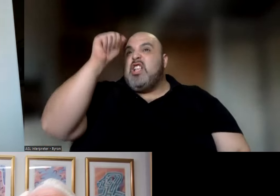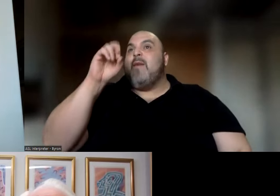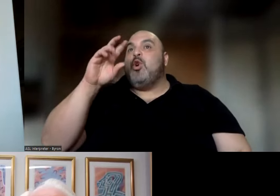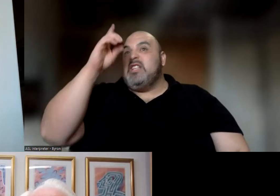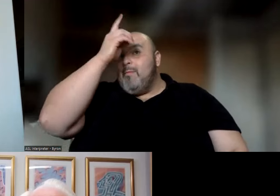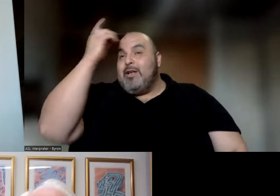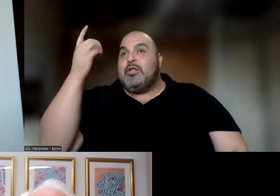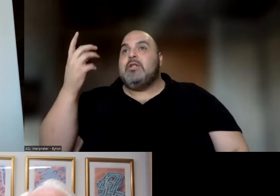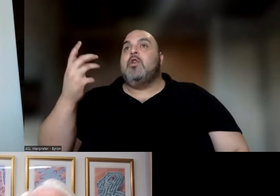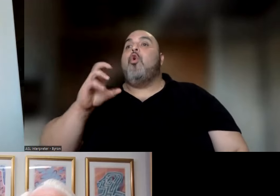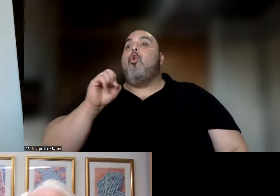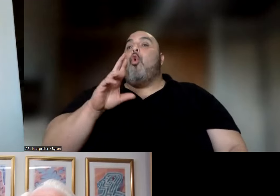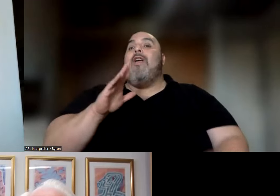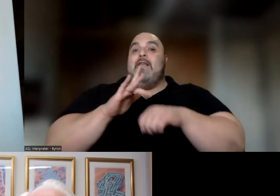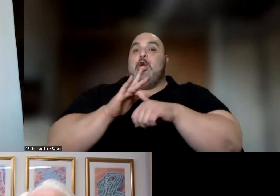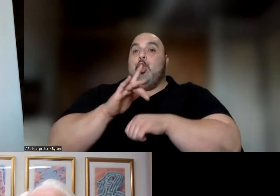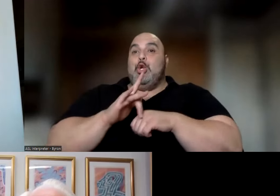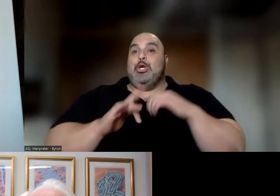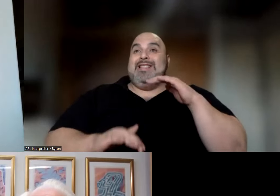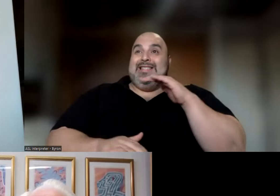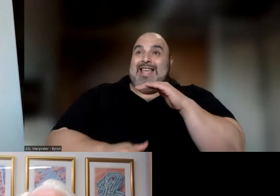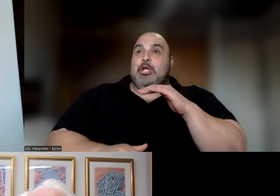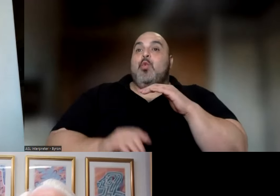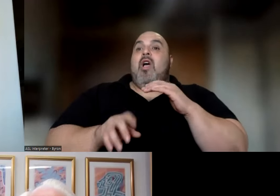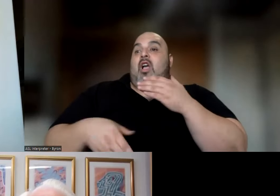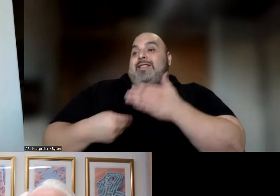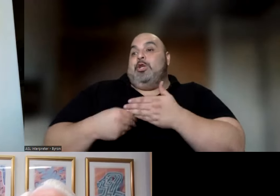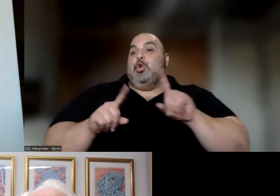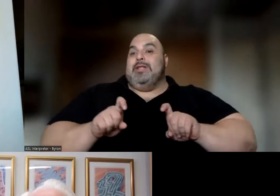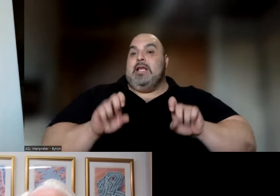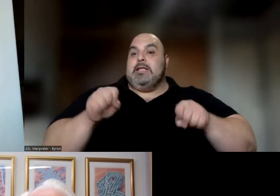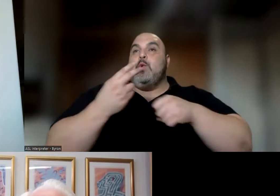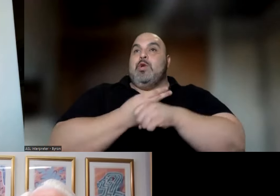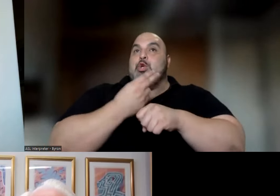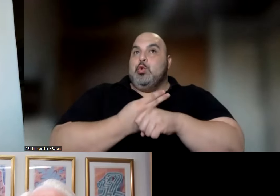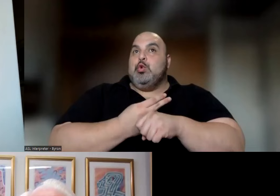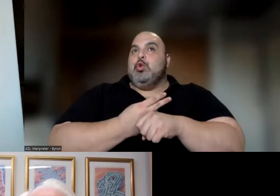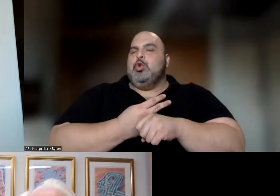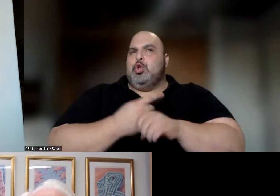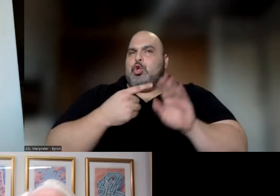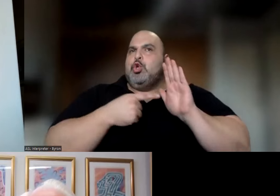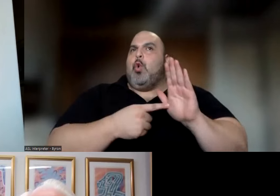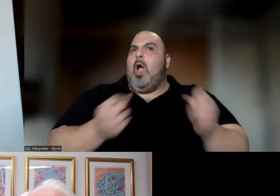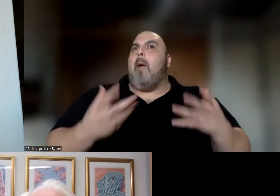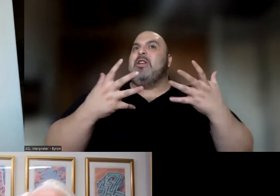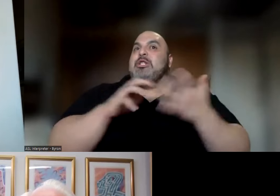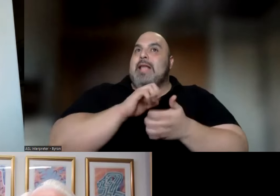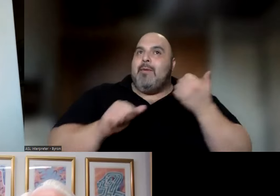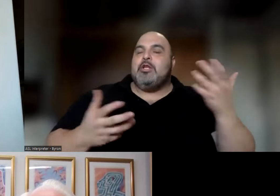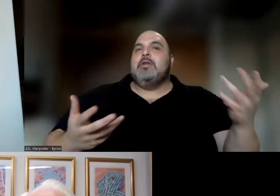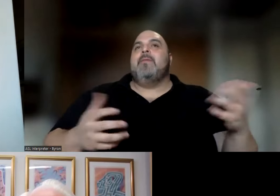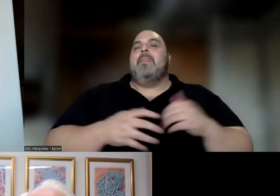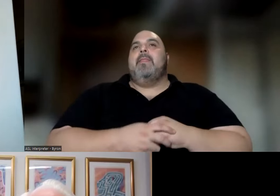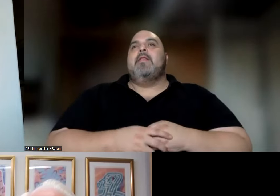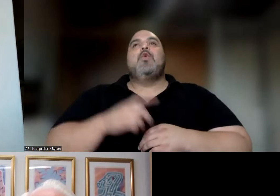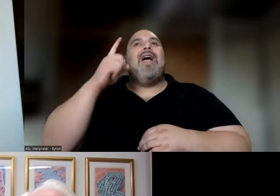early stages, what additional tests might be used to characterize the extent of the damage. So I think